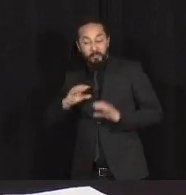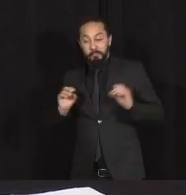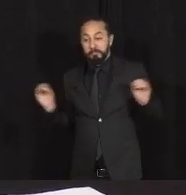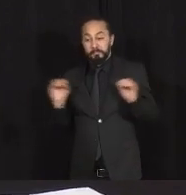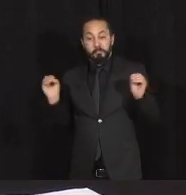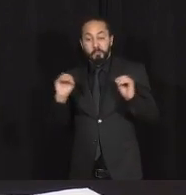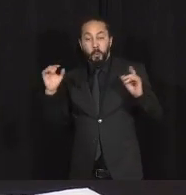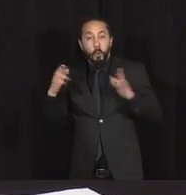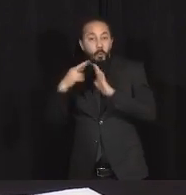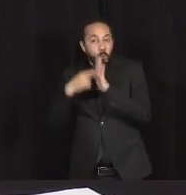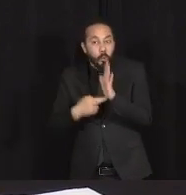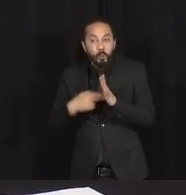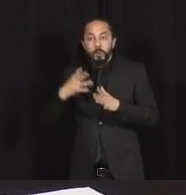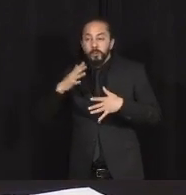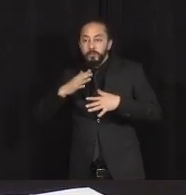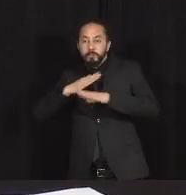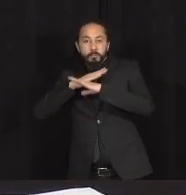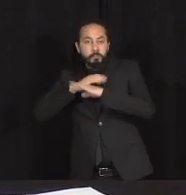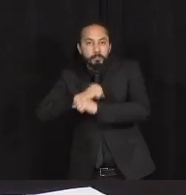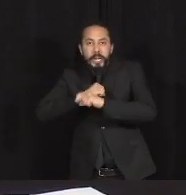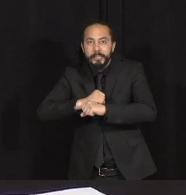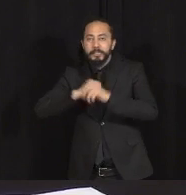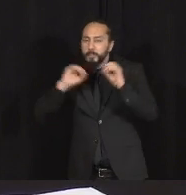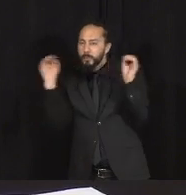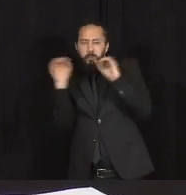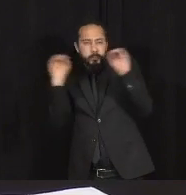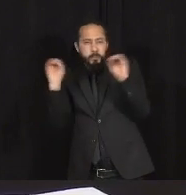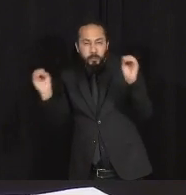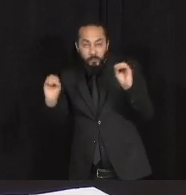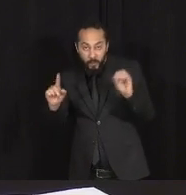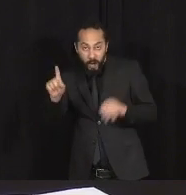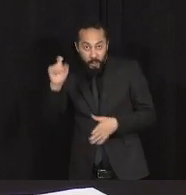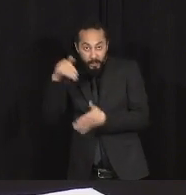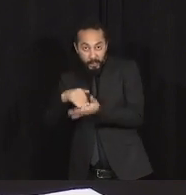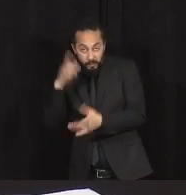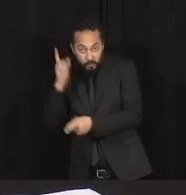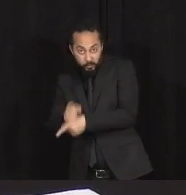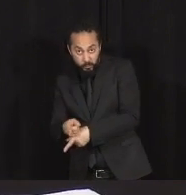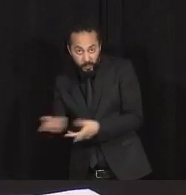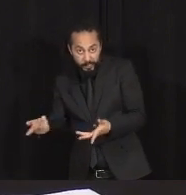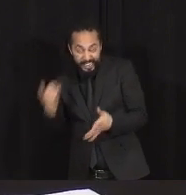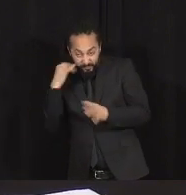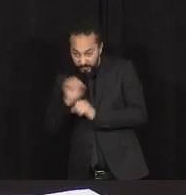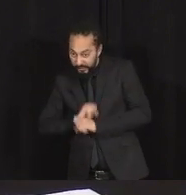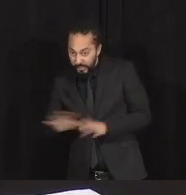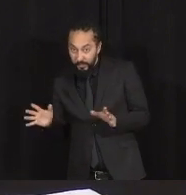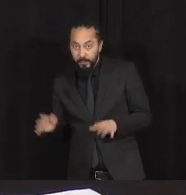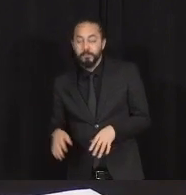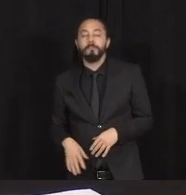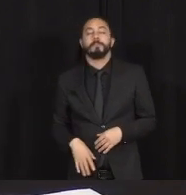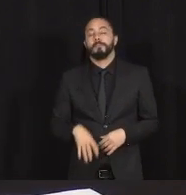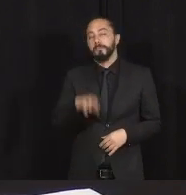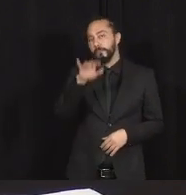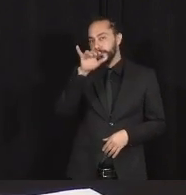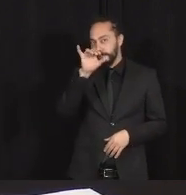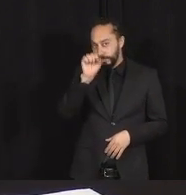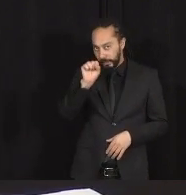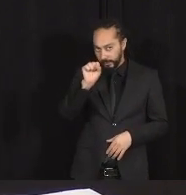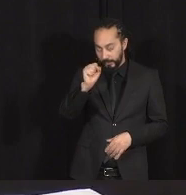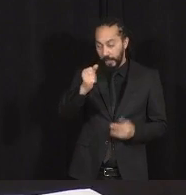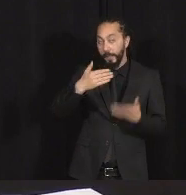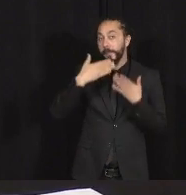correct, and thank you for pointing that out, because I do appreciate that people will find that figure understandably